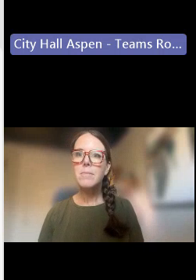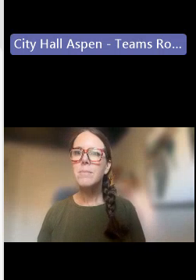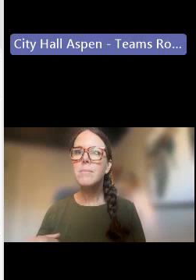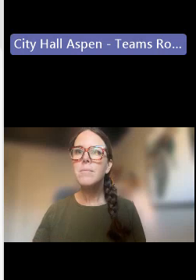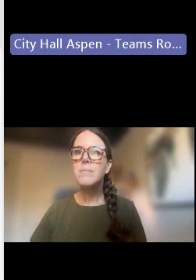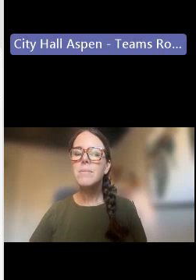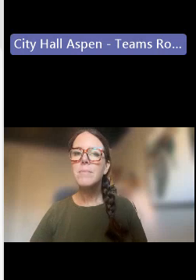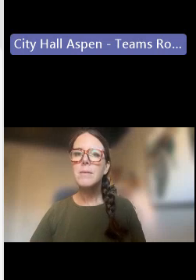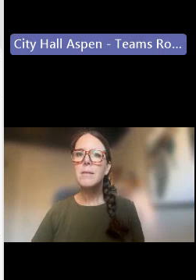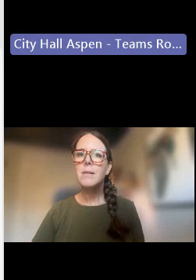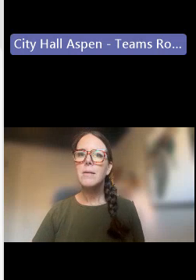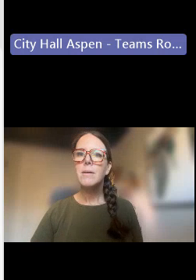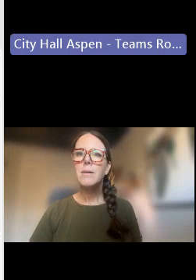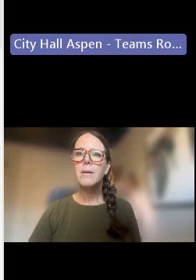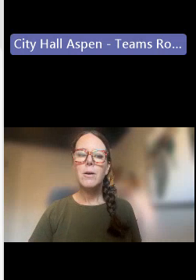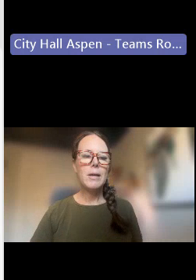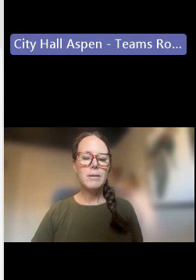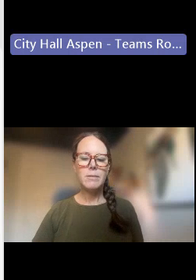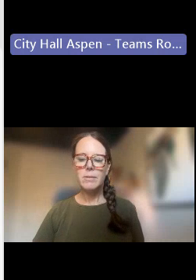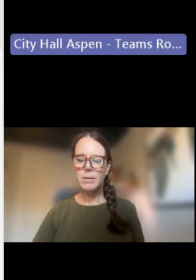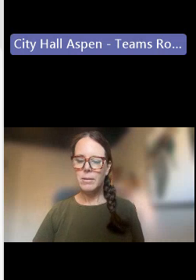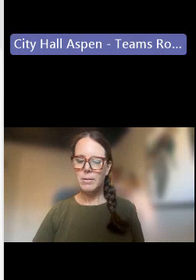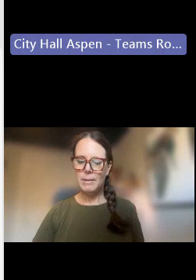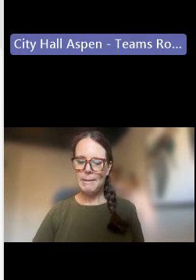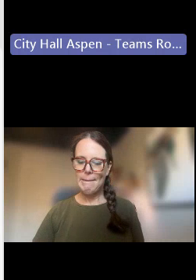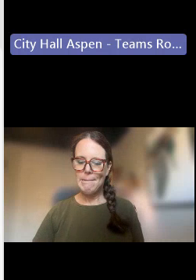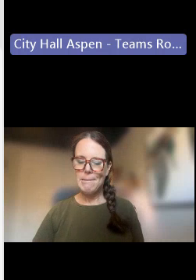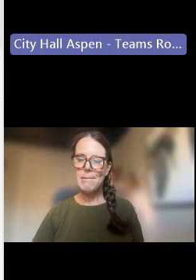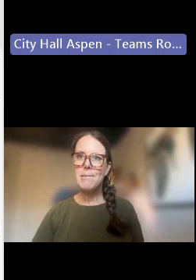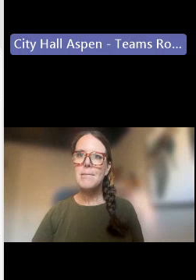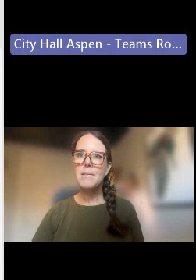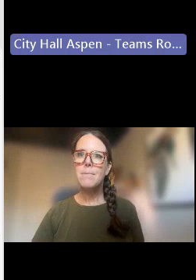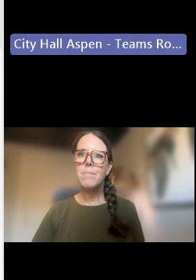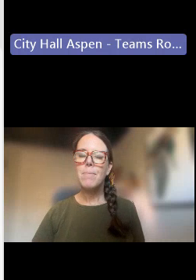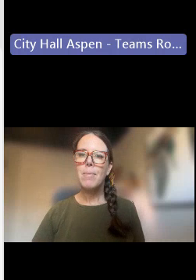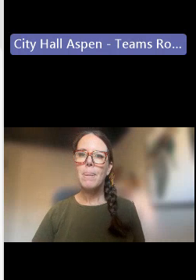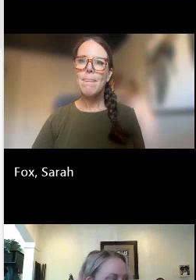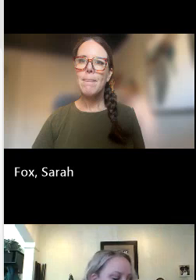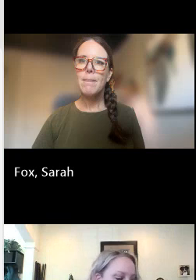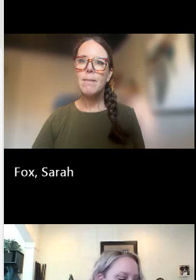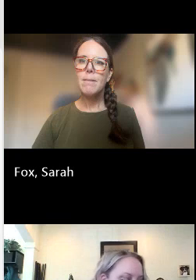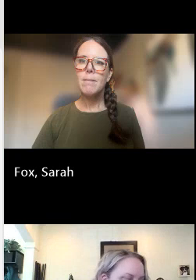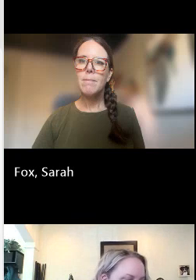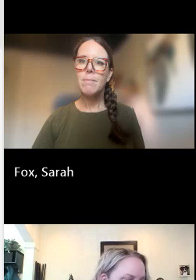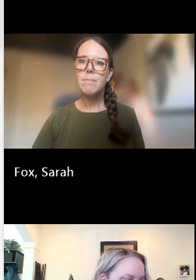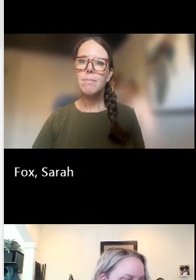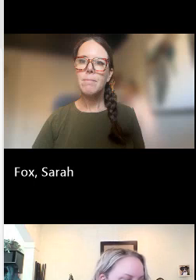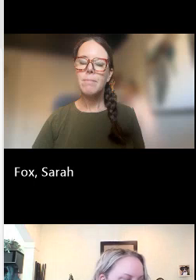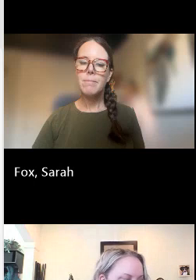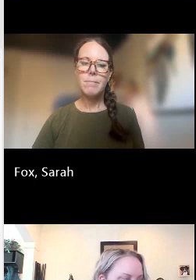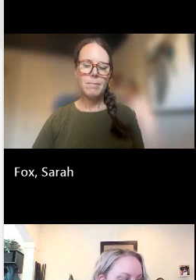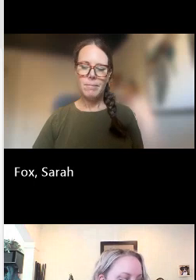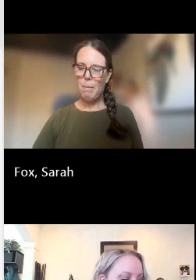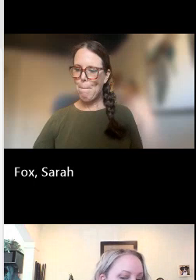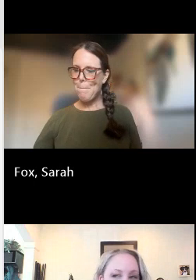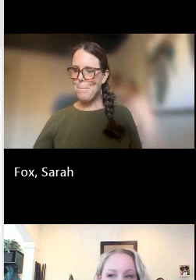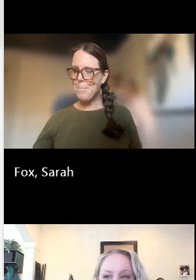person to return. I think we'll ask Okay. you to talk and then ask you to do the intro. Harry's gonna talk. We